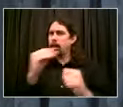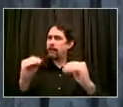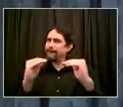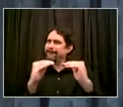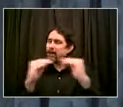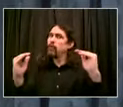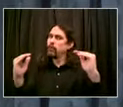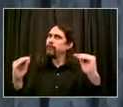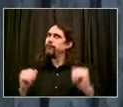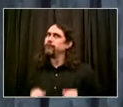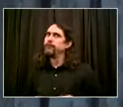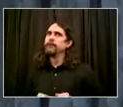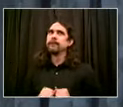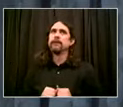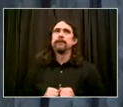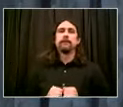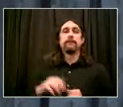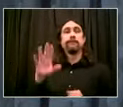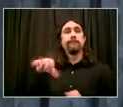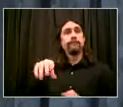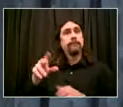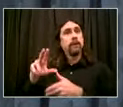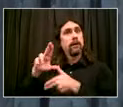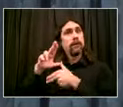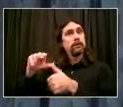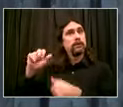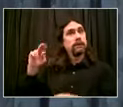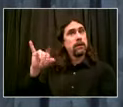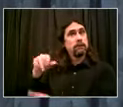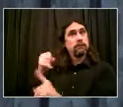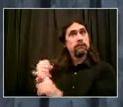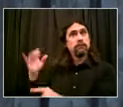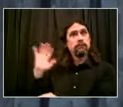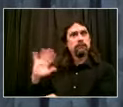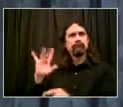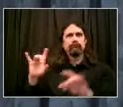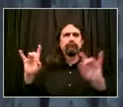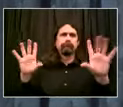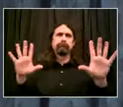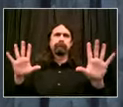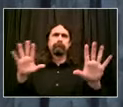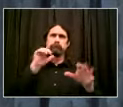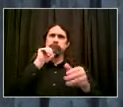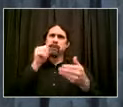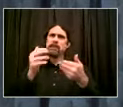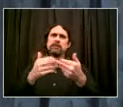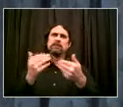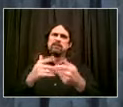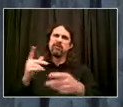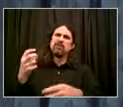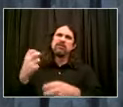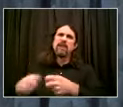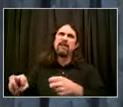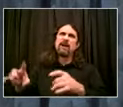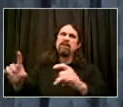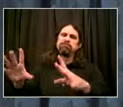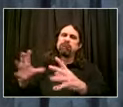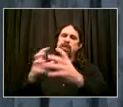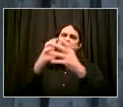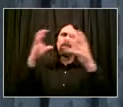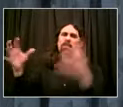work. Some days I would stand back and look at the overwhelming devastation, but we never gave up. New